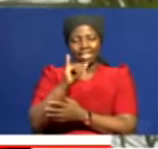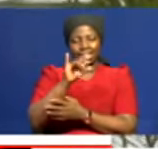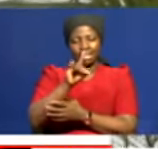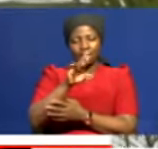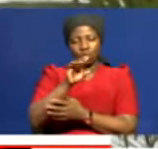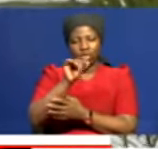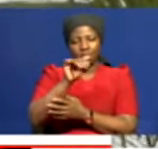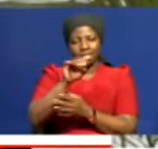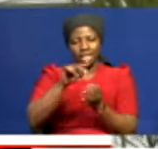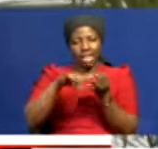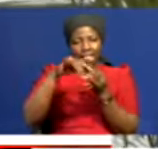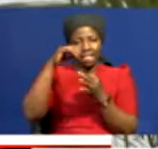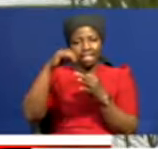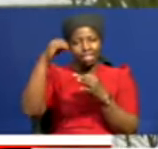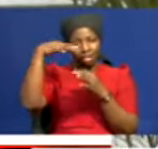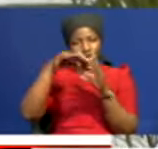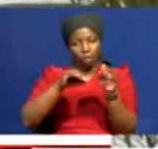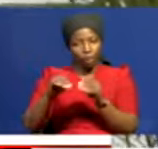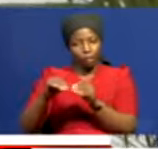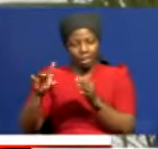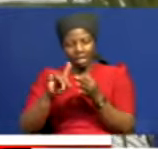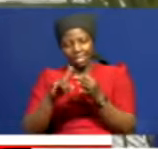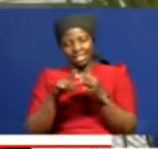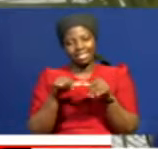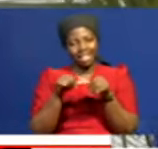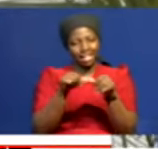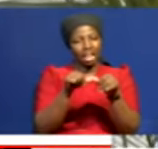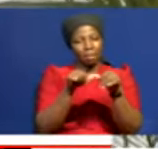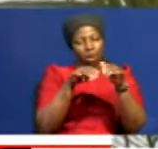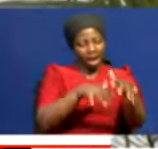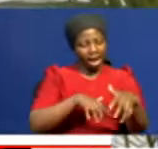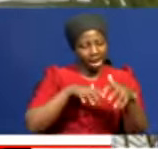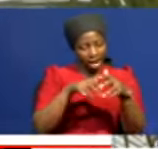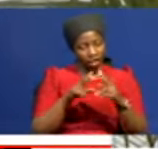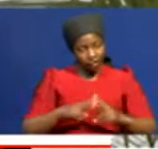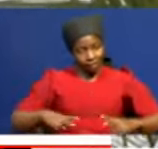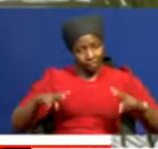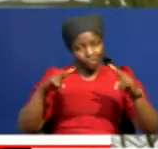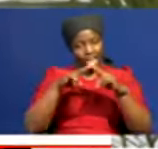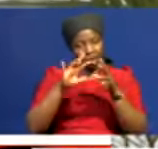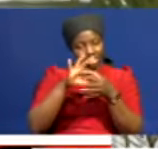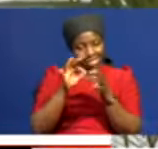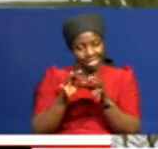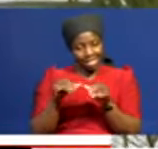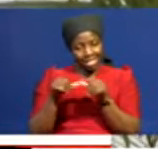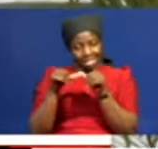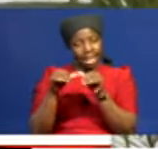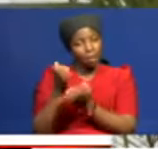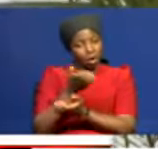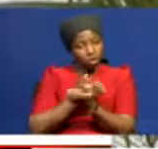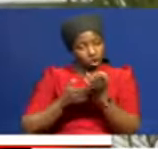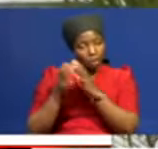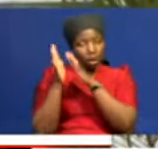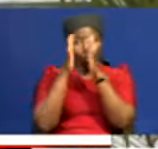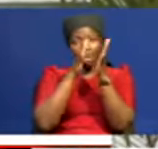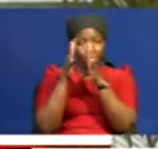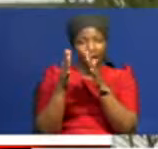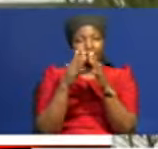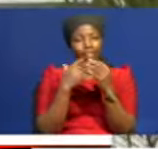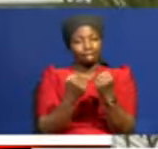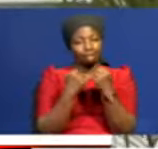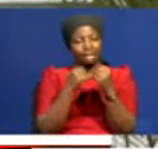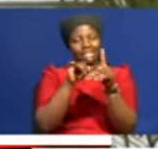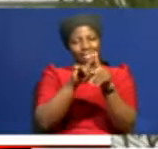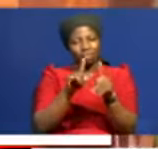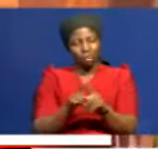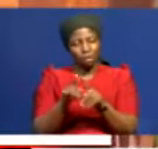mobility, sustainable agricultural value chains, circular and sustainable economy, climate resilience, and